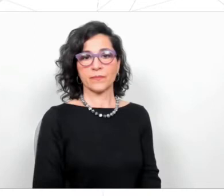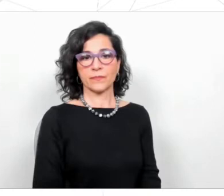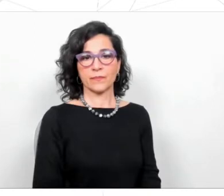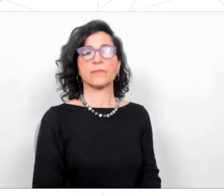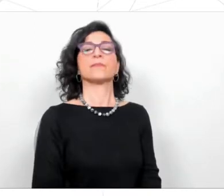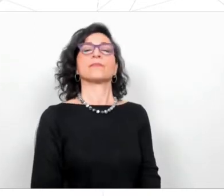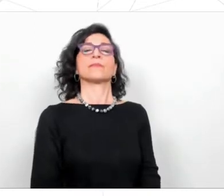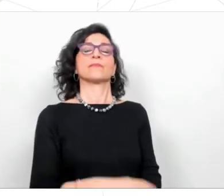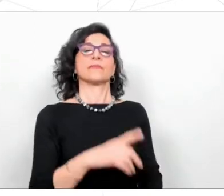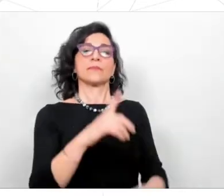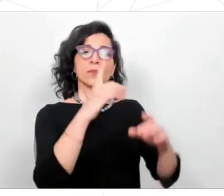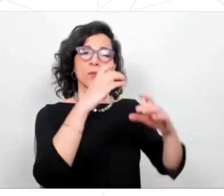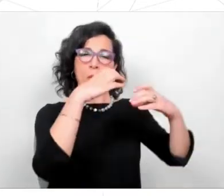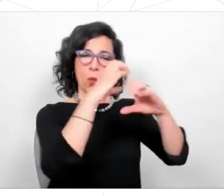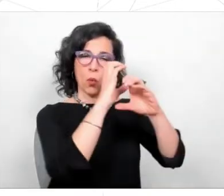a little more focused for you.